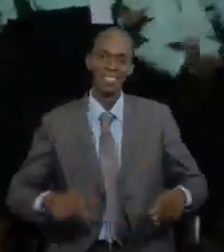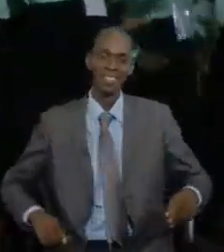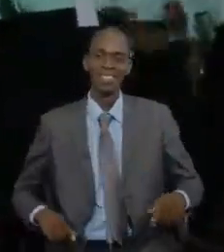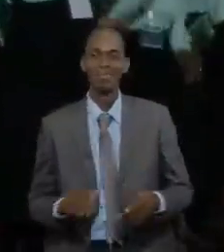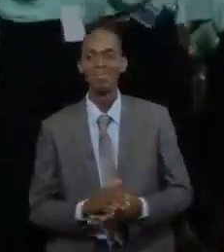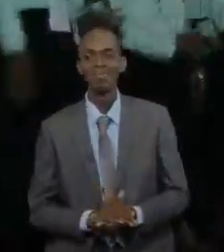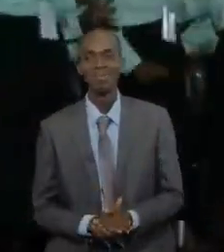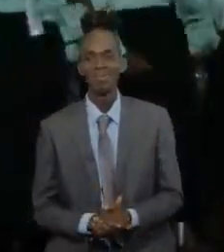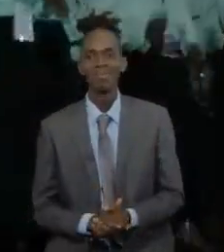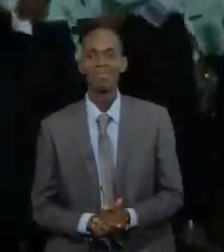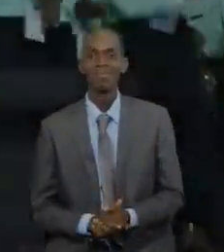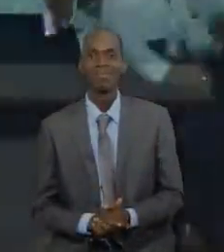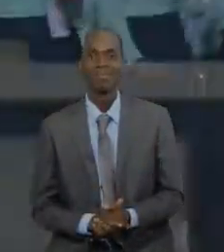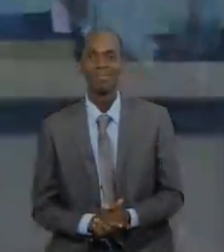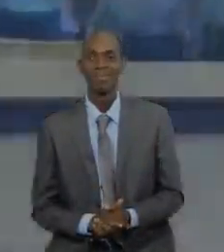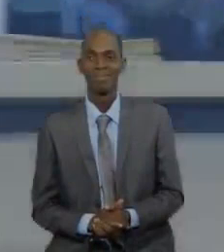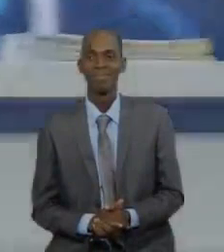Lord.